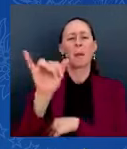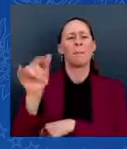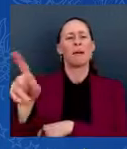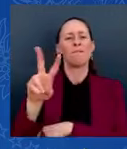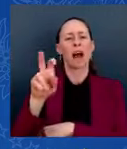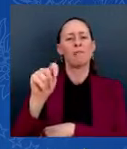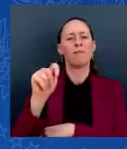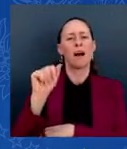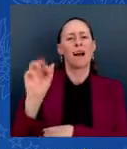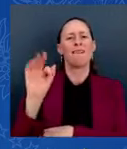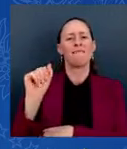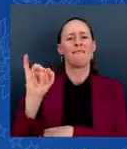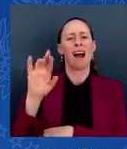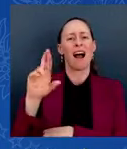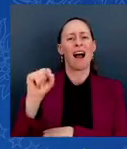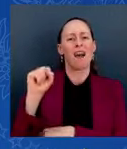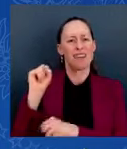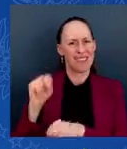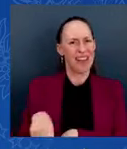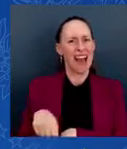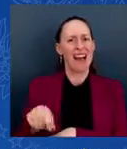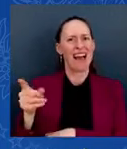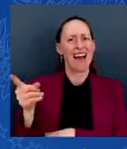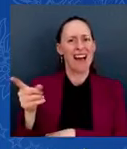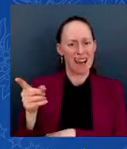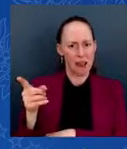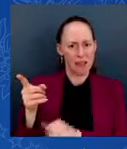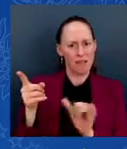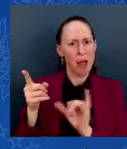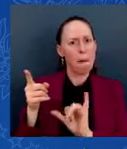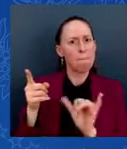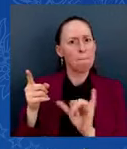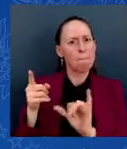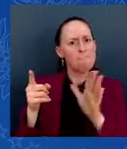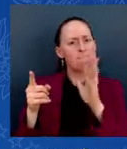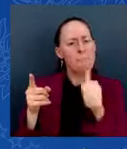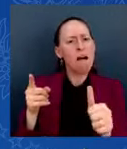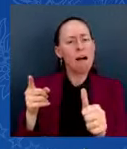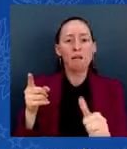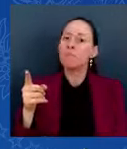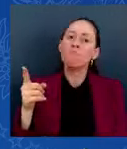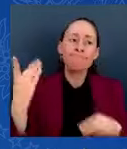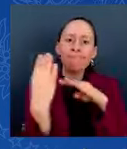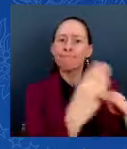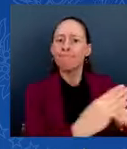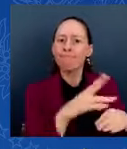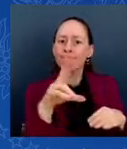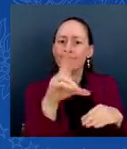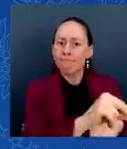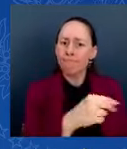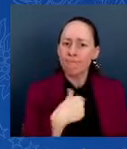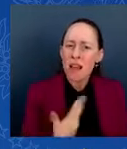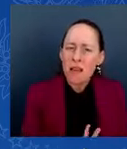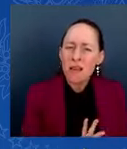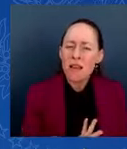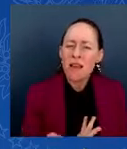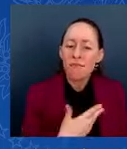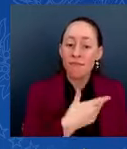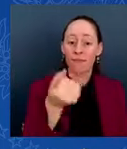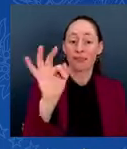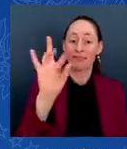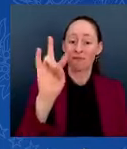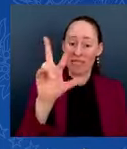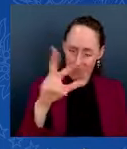one of the first major bills I worked on was in 1973. I co-sponsored legislation led by